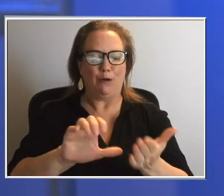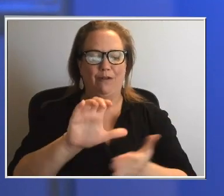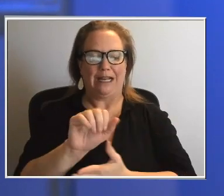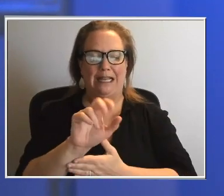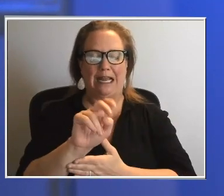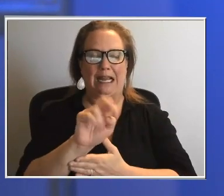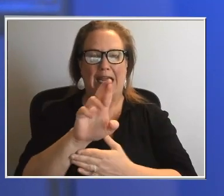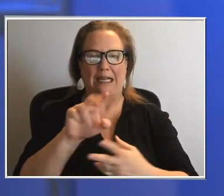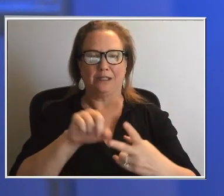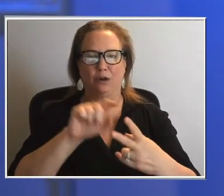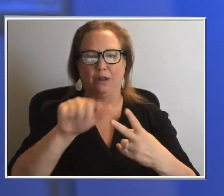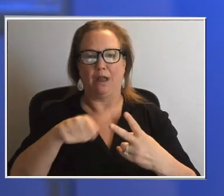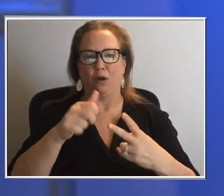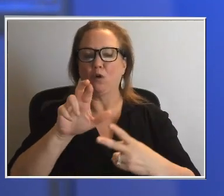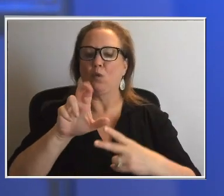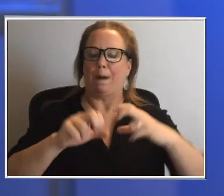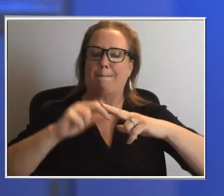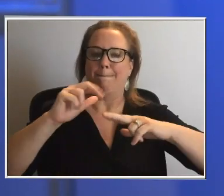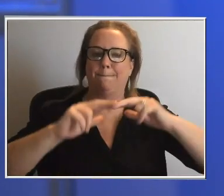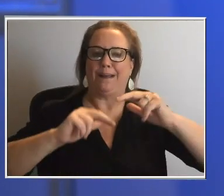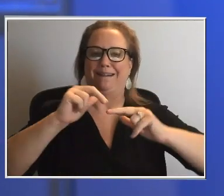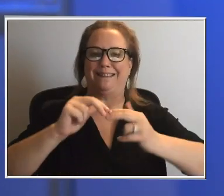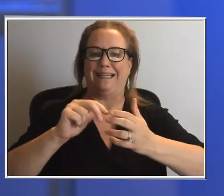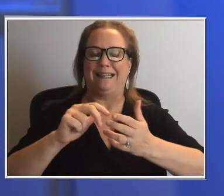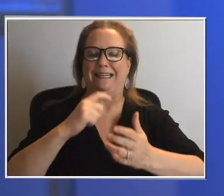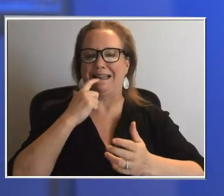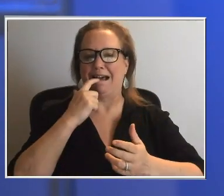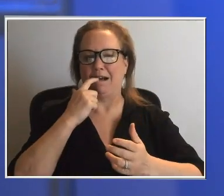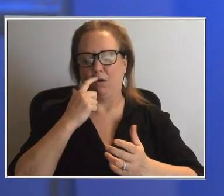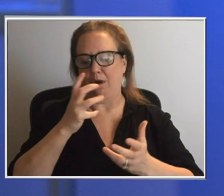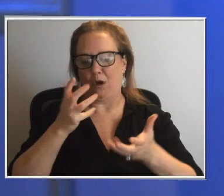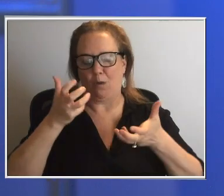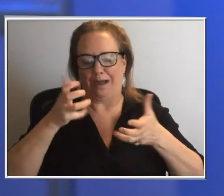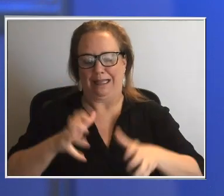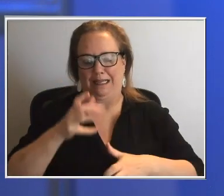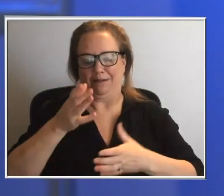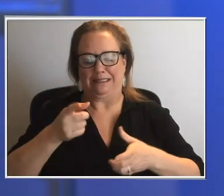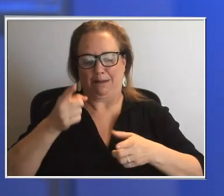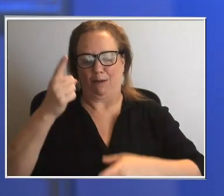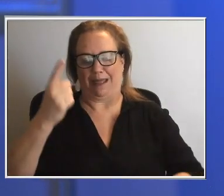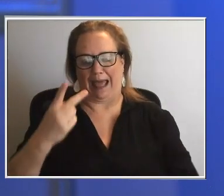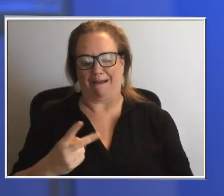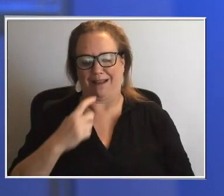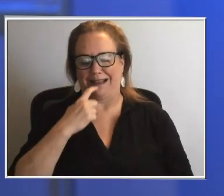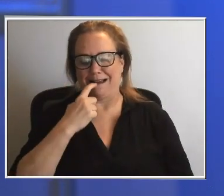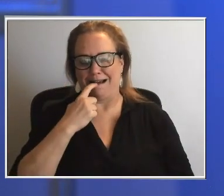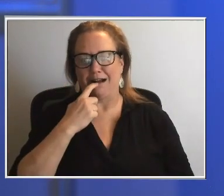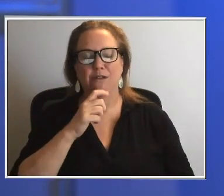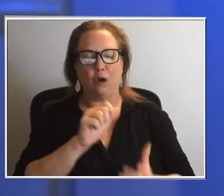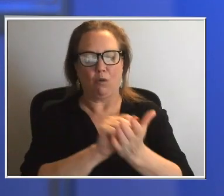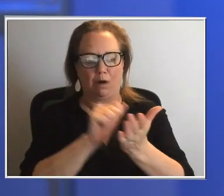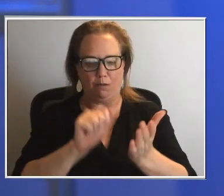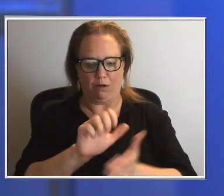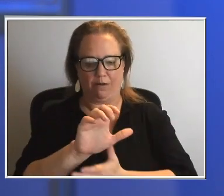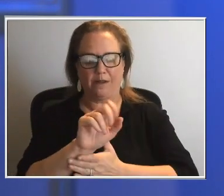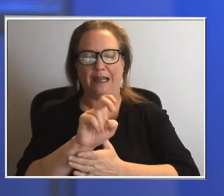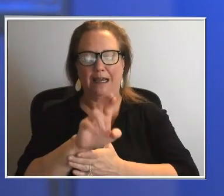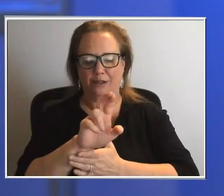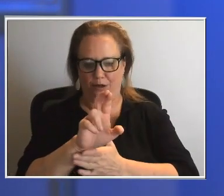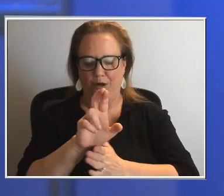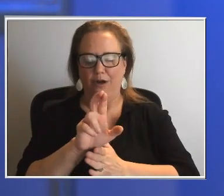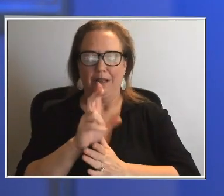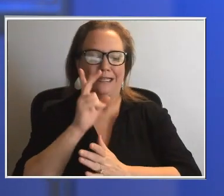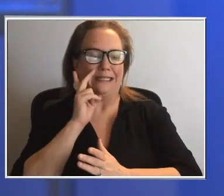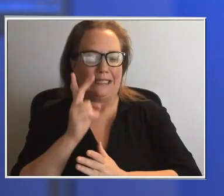rebuilding the tongue, because we don't want to just leave someone with half a tongue, obviously. So removing the cancer, we take out the cancer that we can see, and we